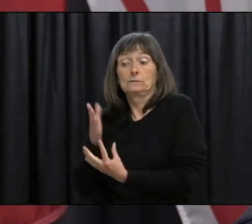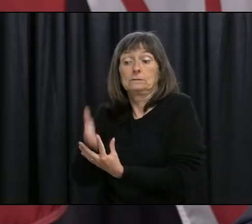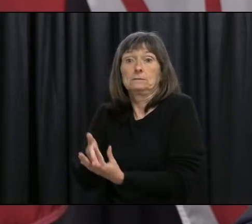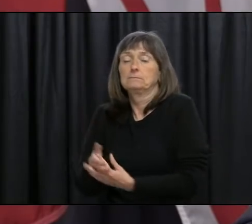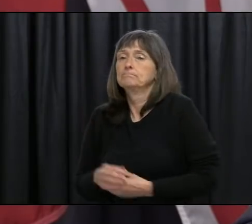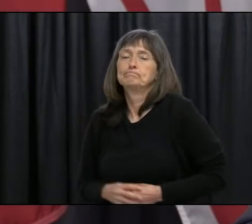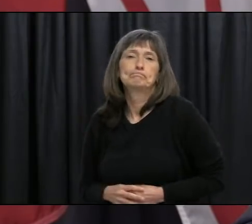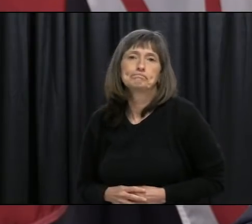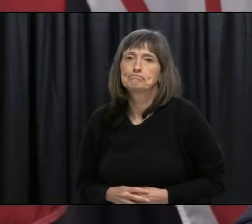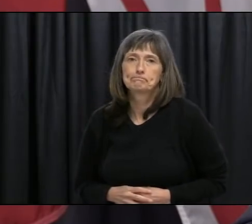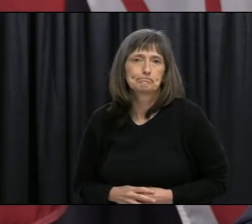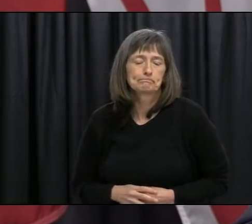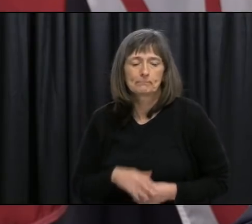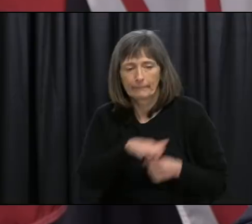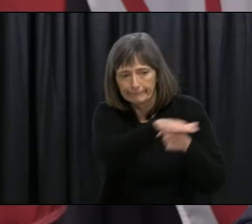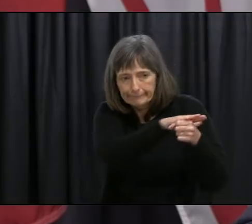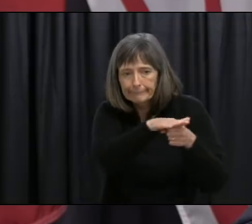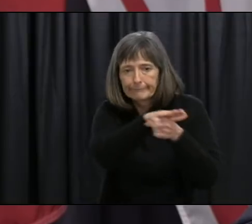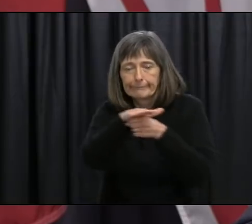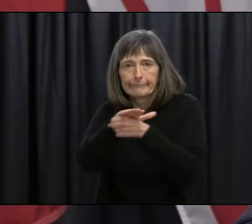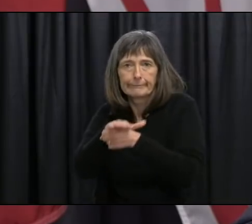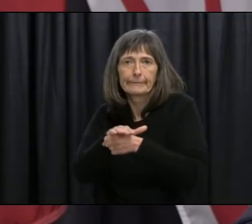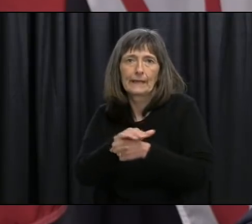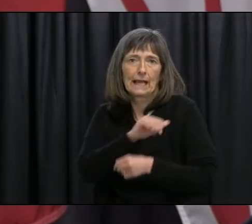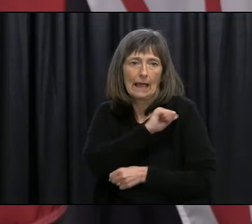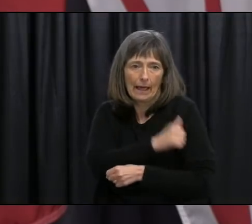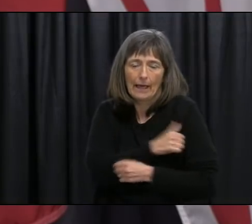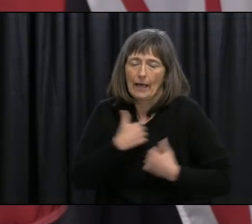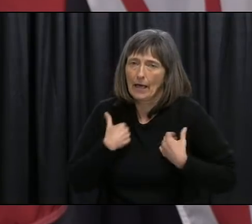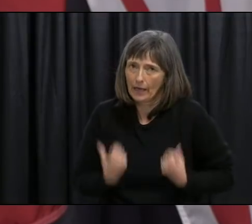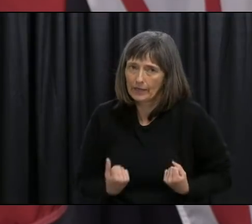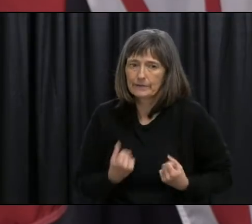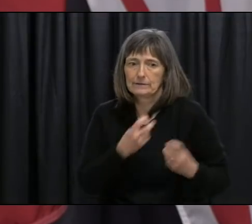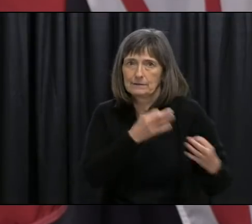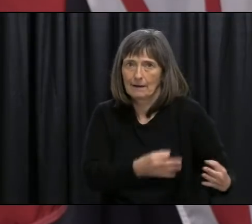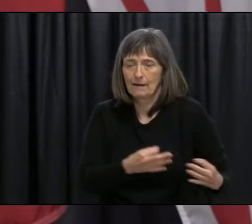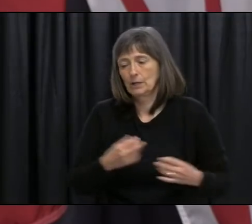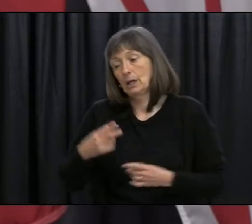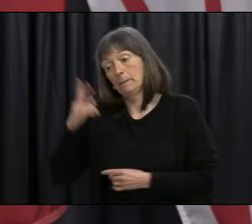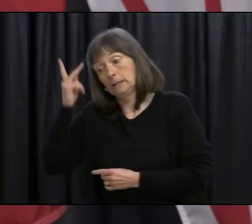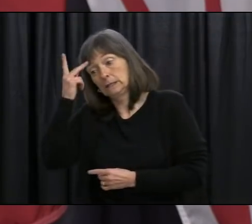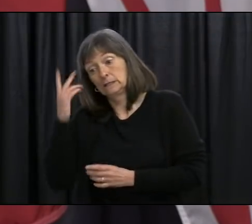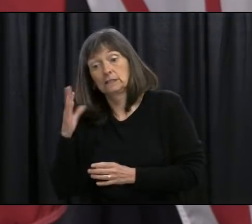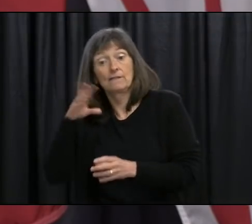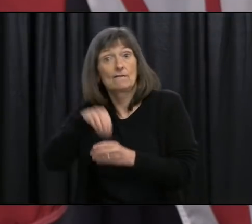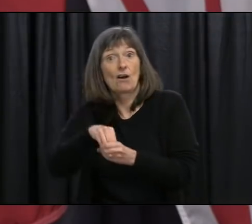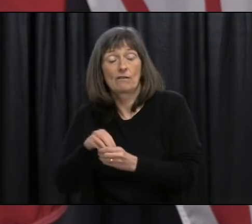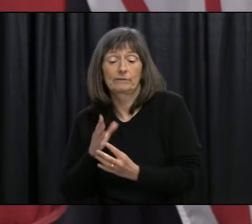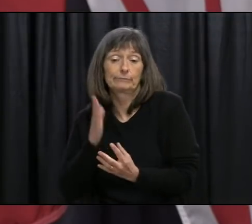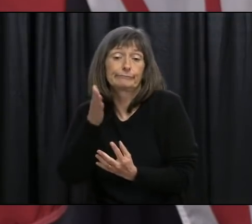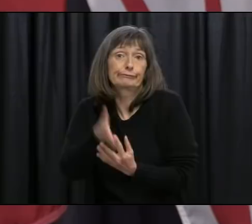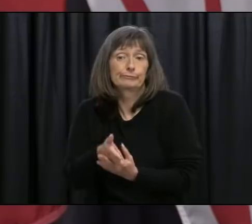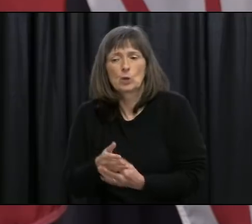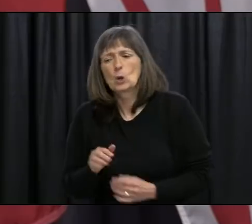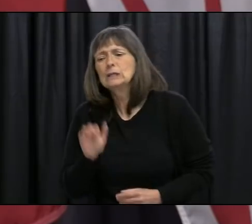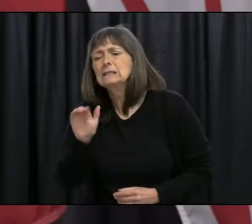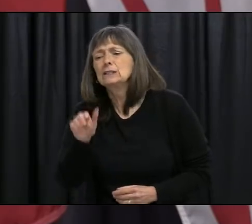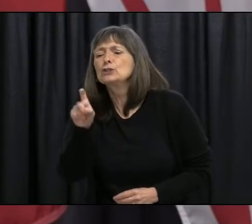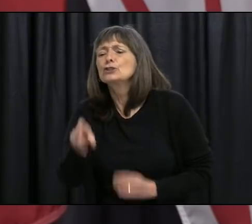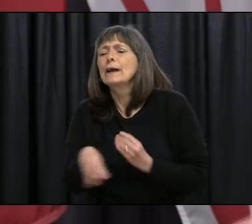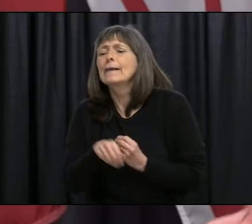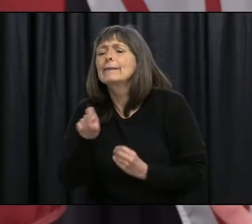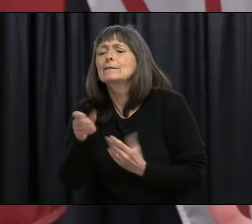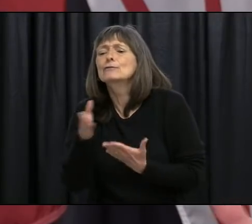health authority. As Dr. Fitzgerald has said, they are responsible for this. So we're not here to say this particular service should be